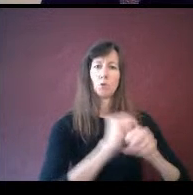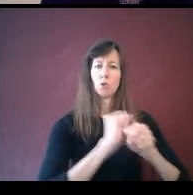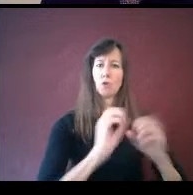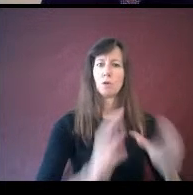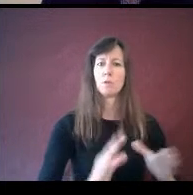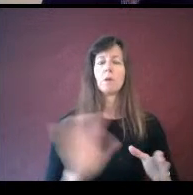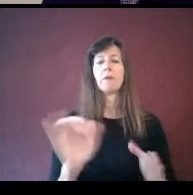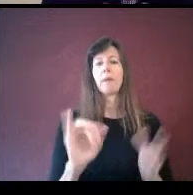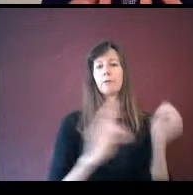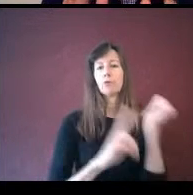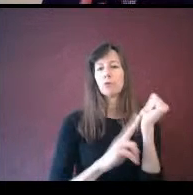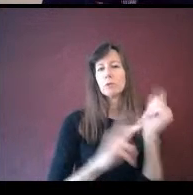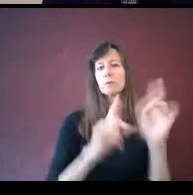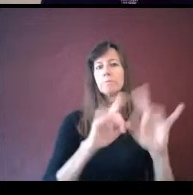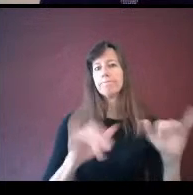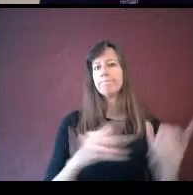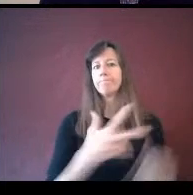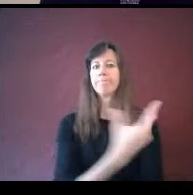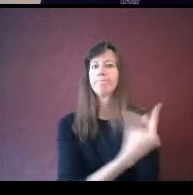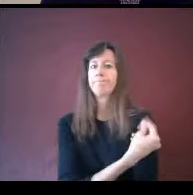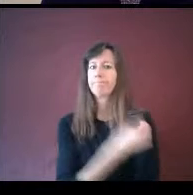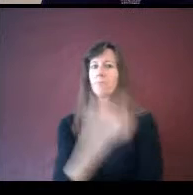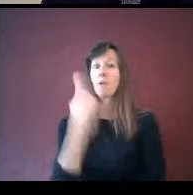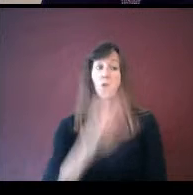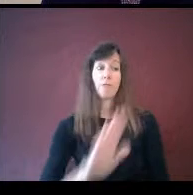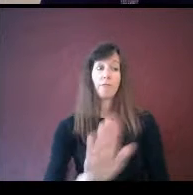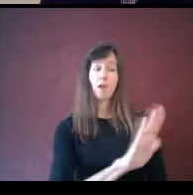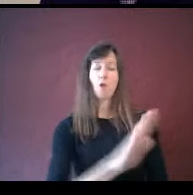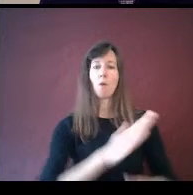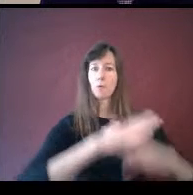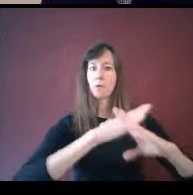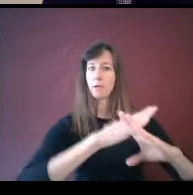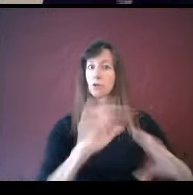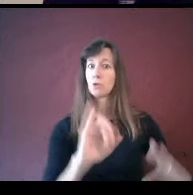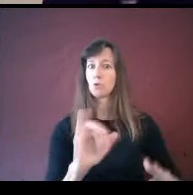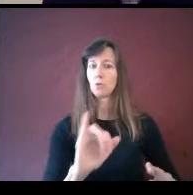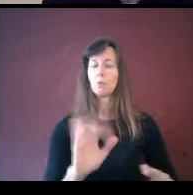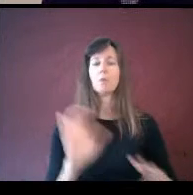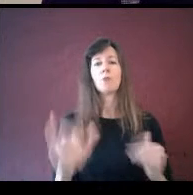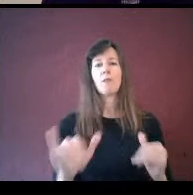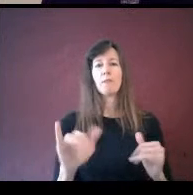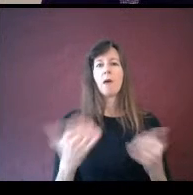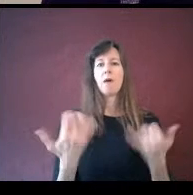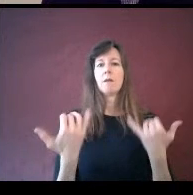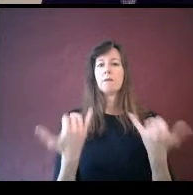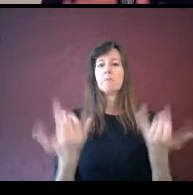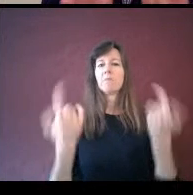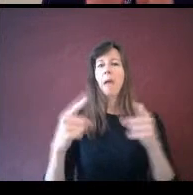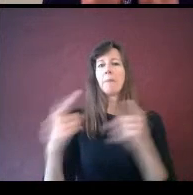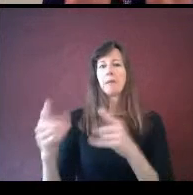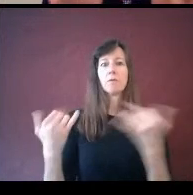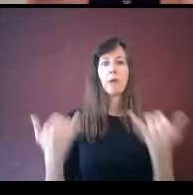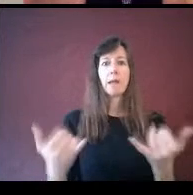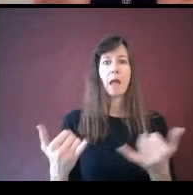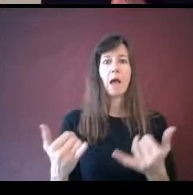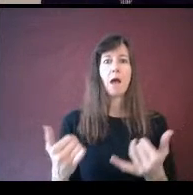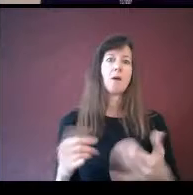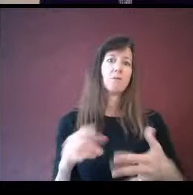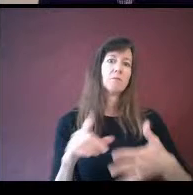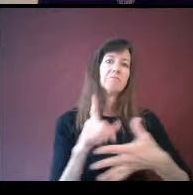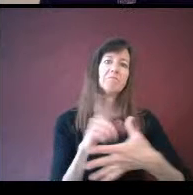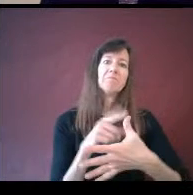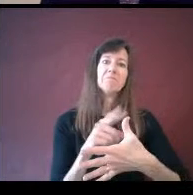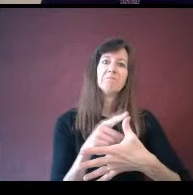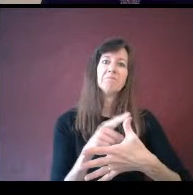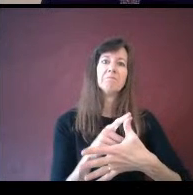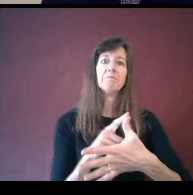their protection as well. So that's the work that's happening now. As we come into January, probably in mid-January, we'll then expand into